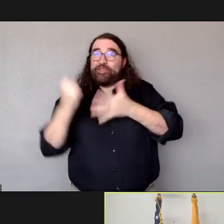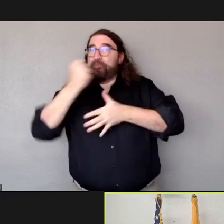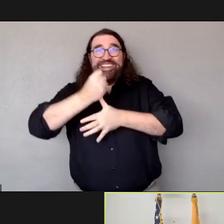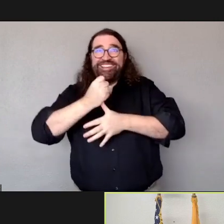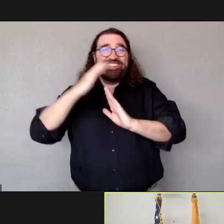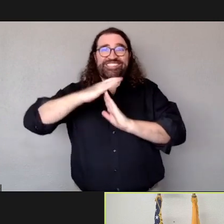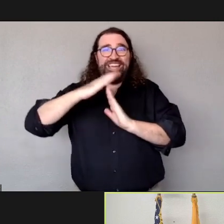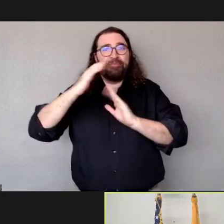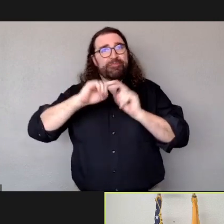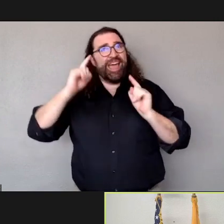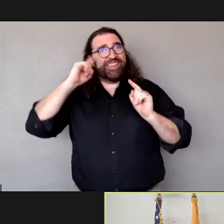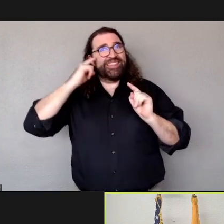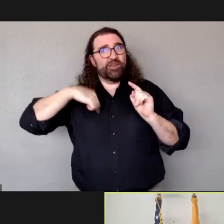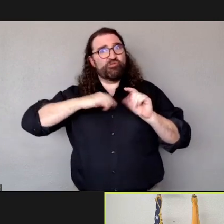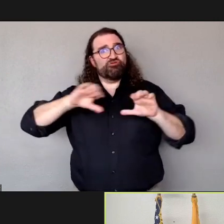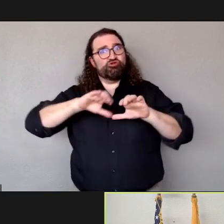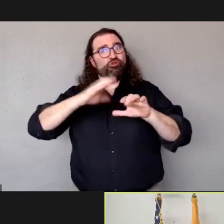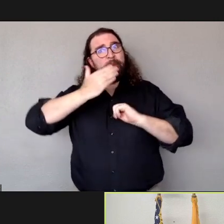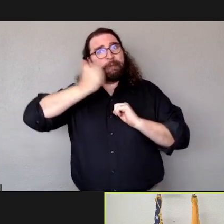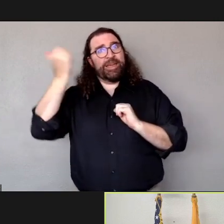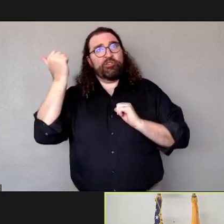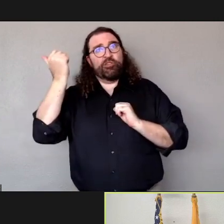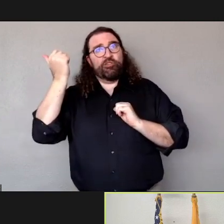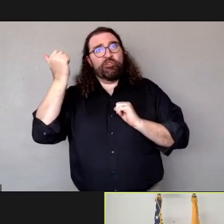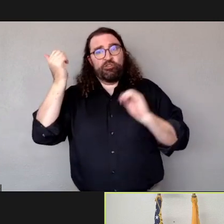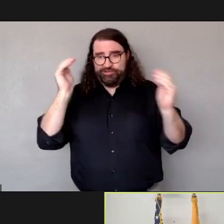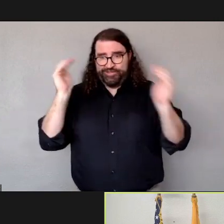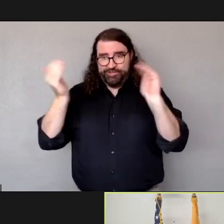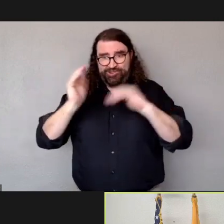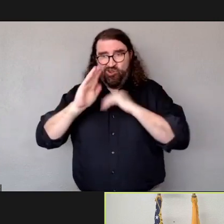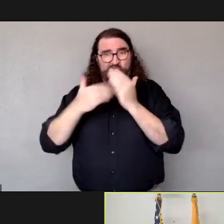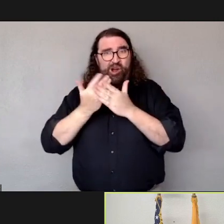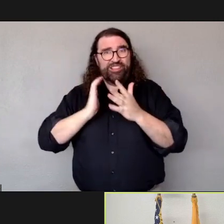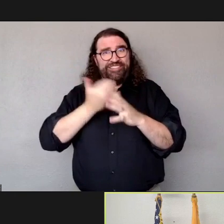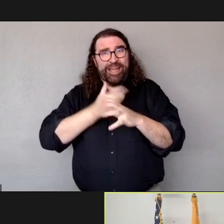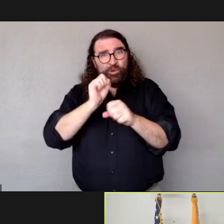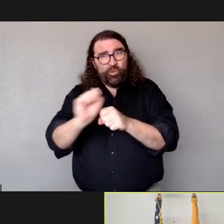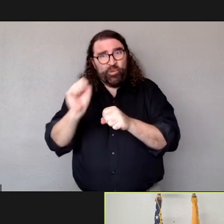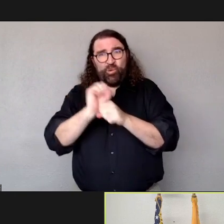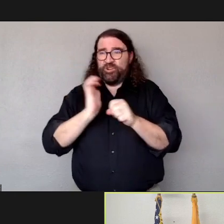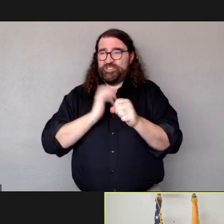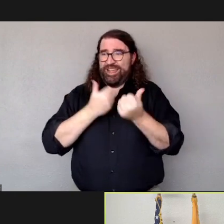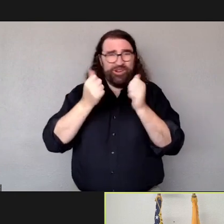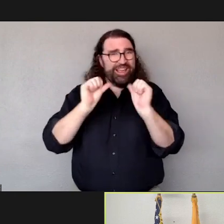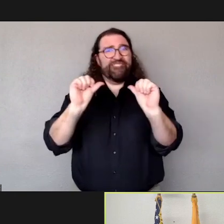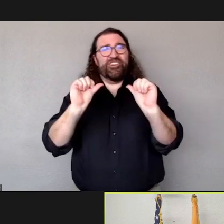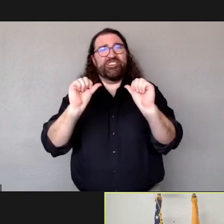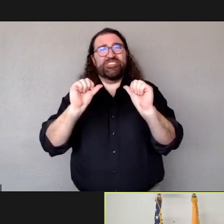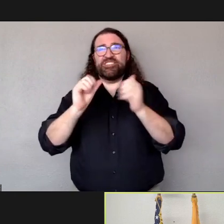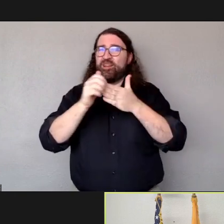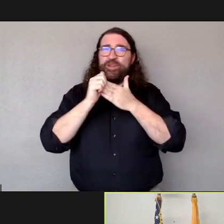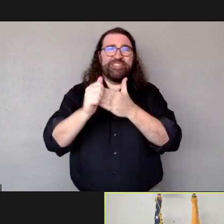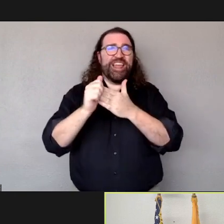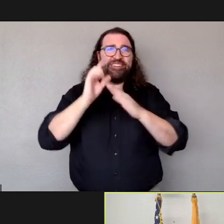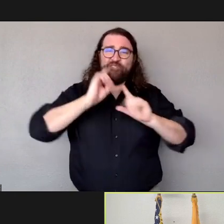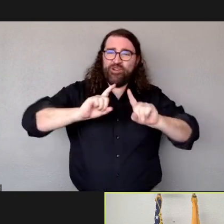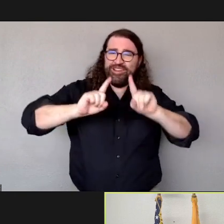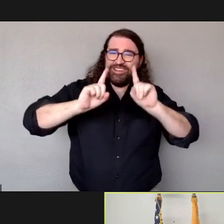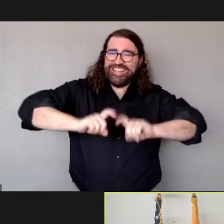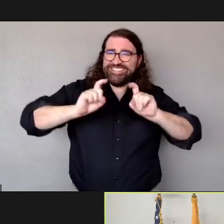we're actually doing a lot better as a result of all the things we've done. We've led in testing, we led